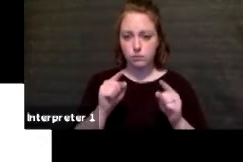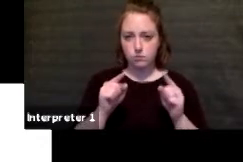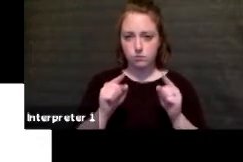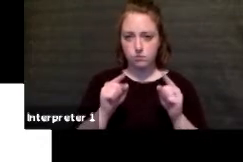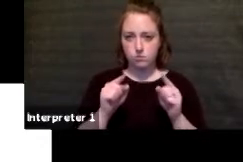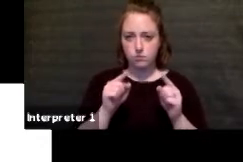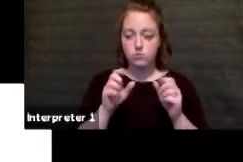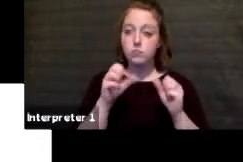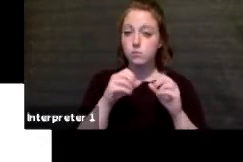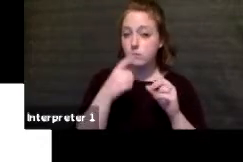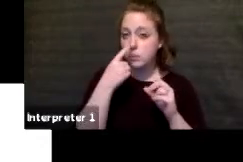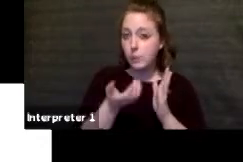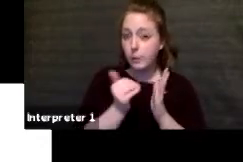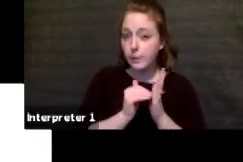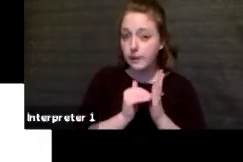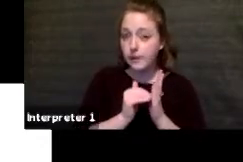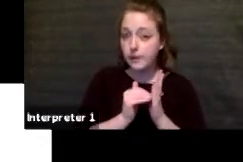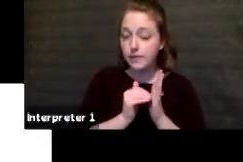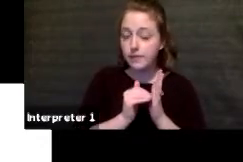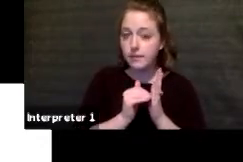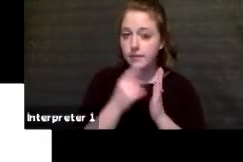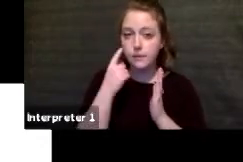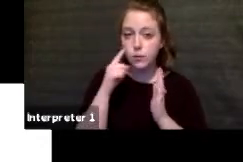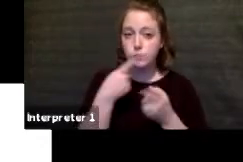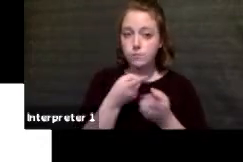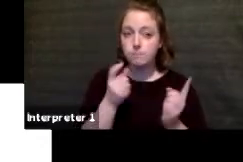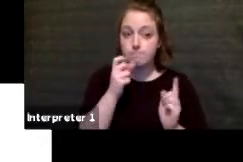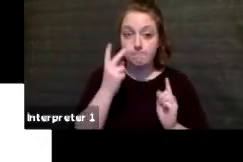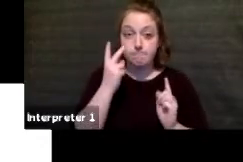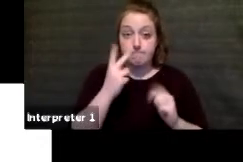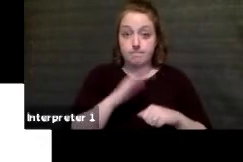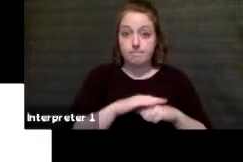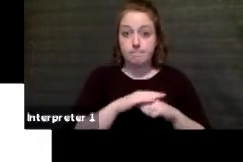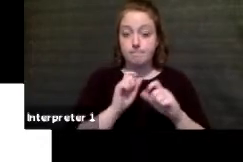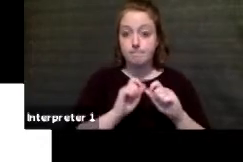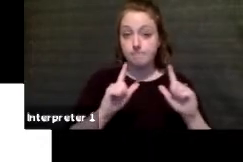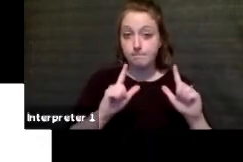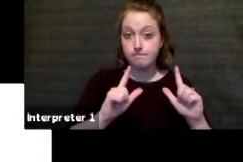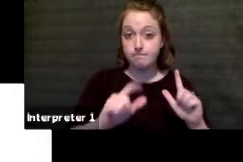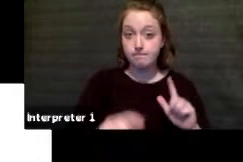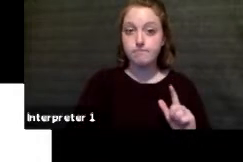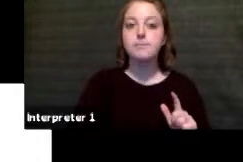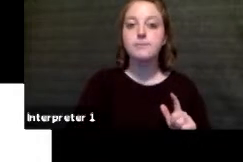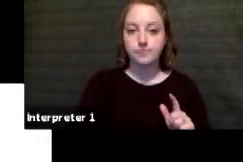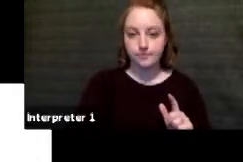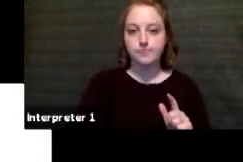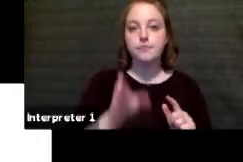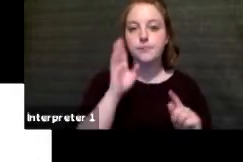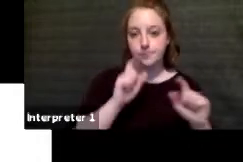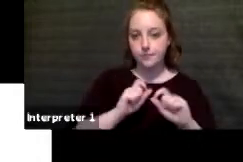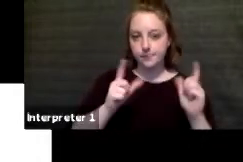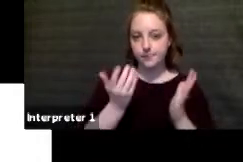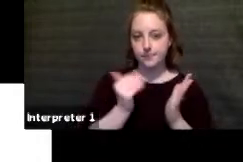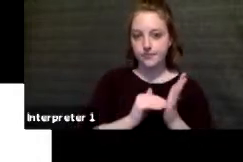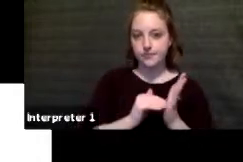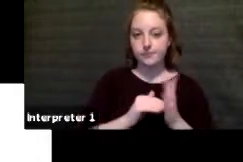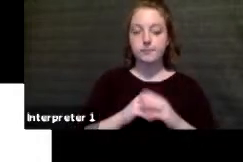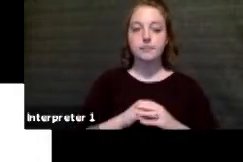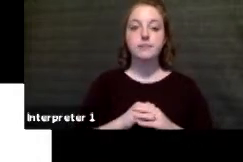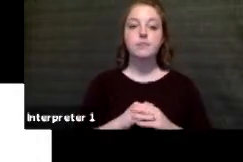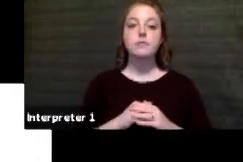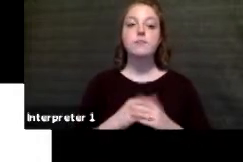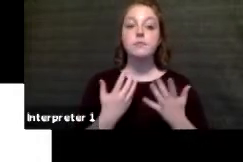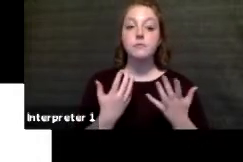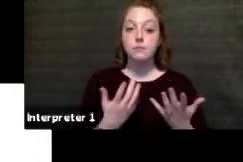you repeat it for those that didn't see it on the slide? So I'll bring that slide back up. So again, yes,